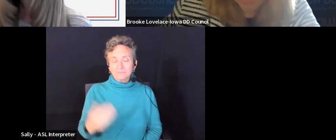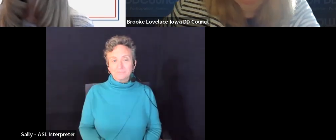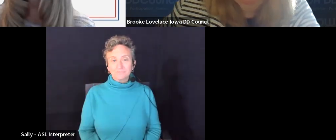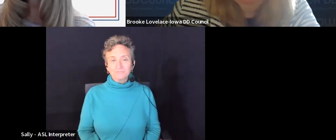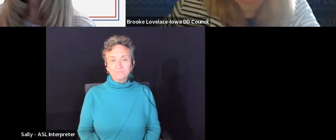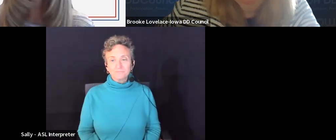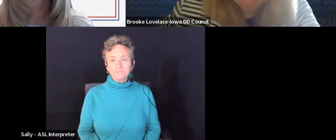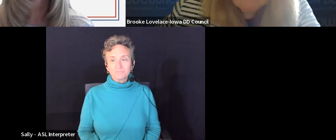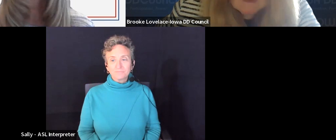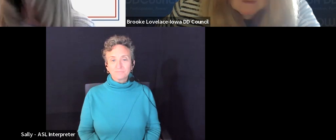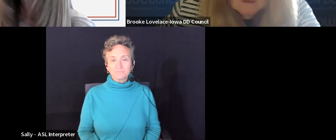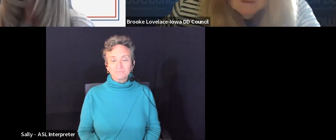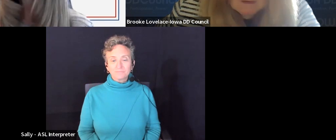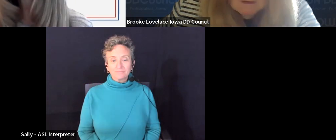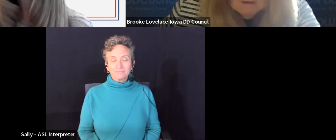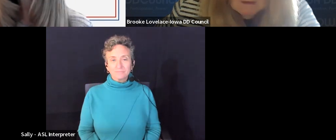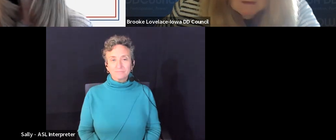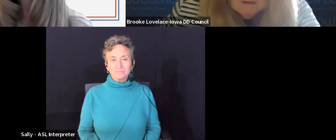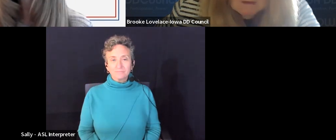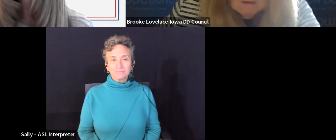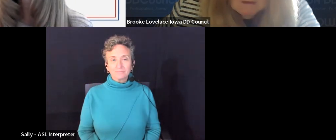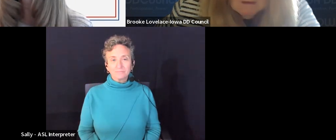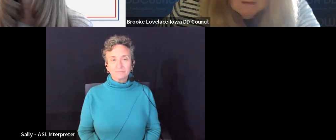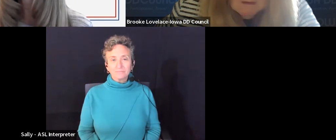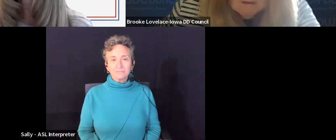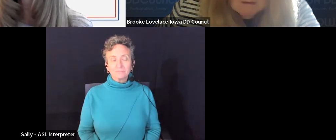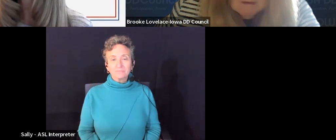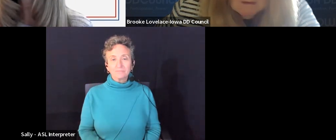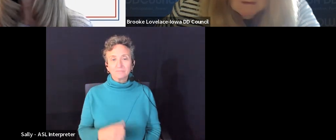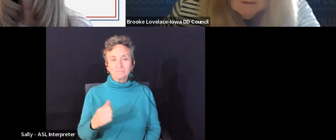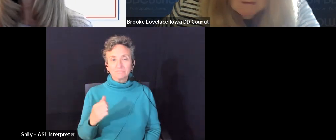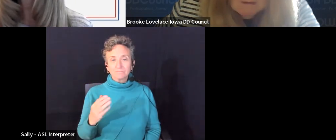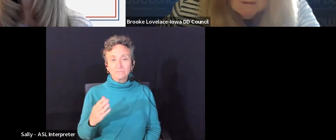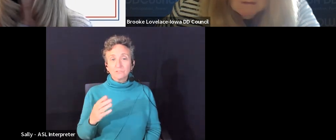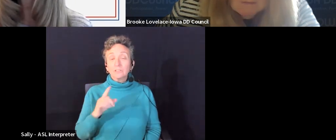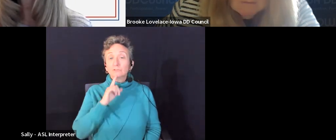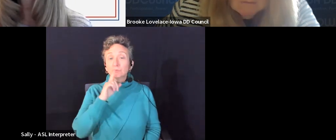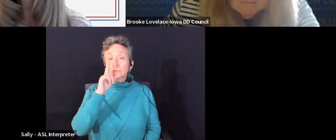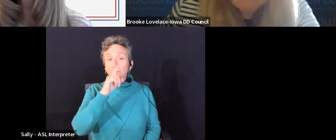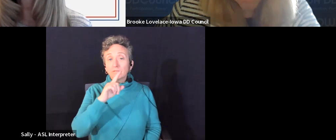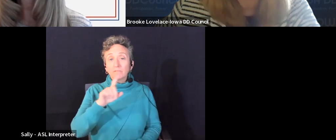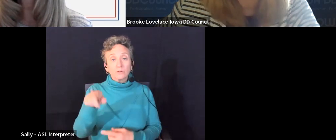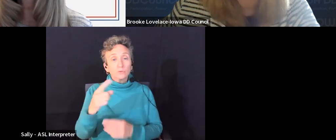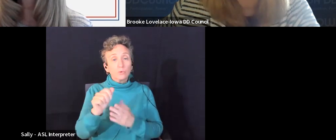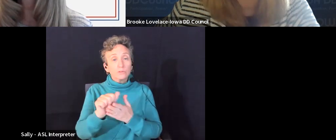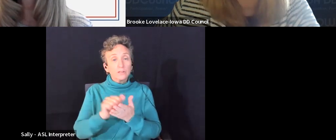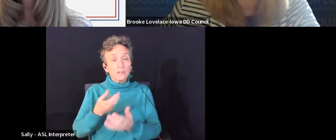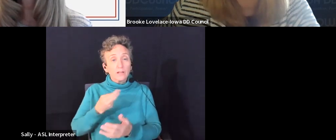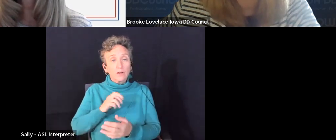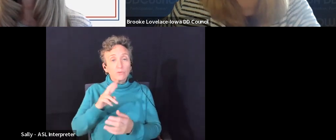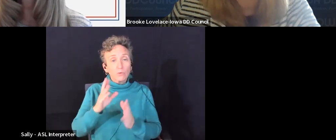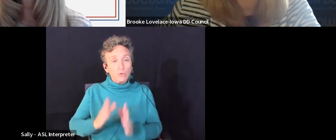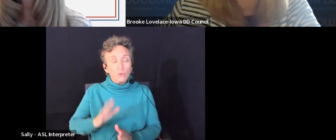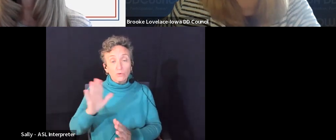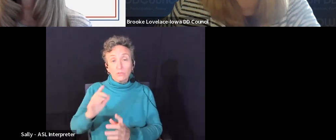I might be early, and I apologize if I am. True or false? Only the account owner's contributions count towards